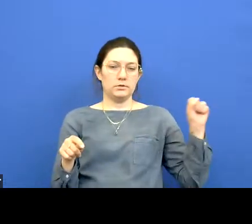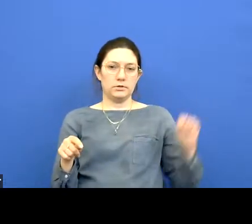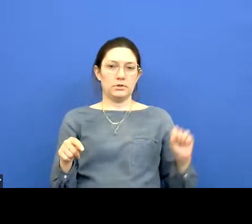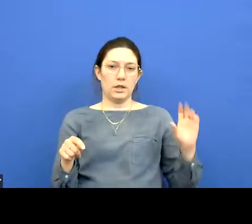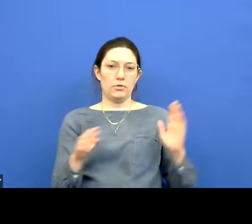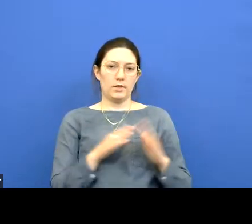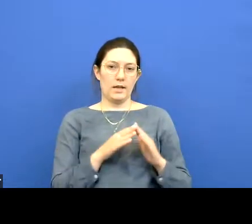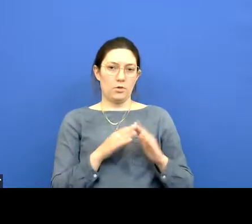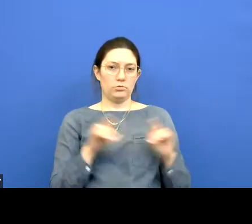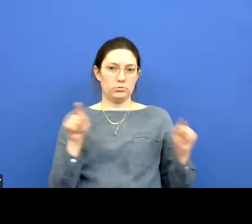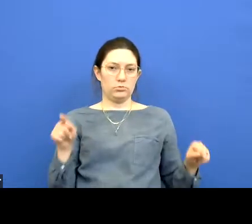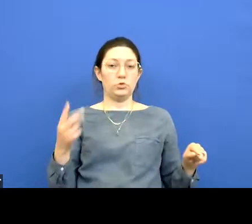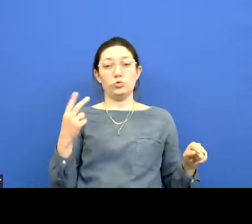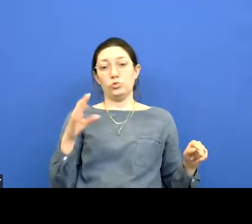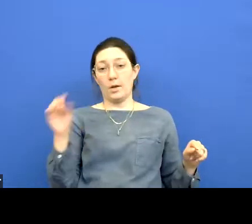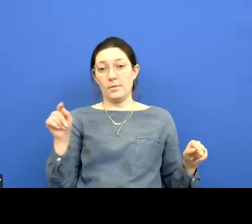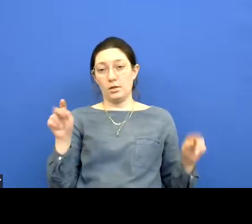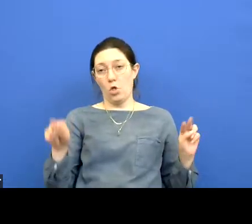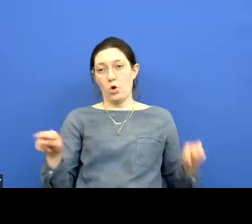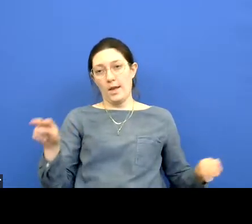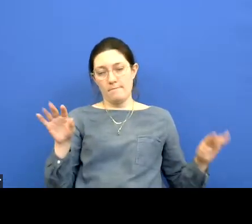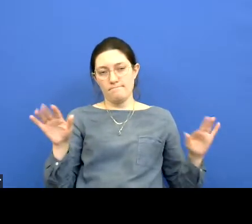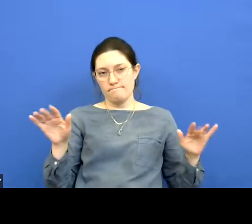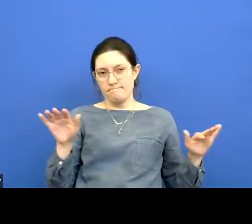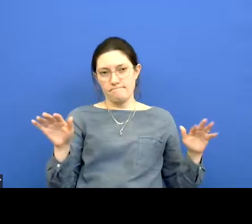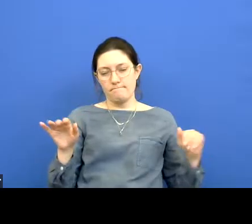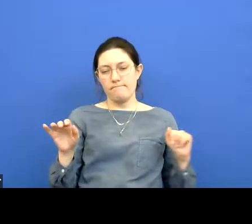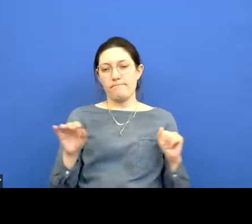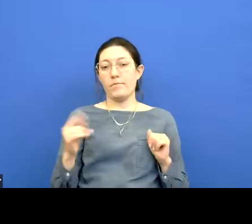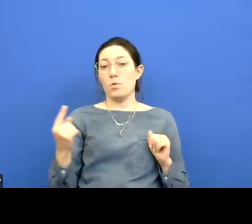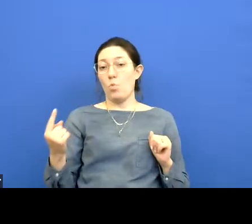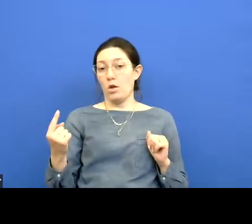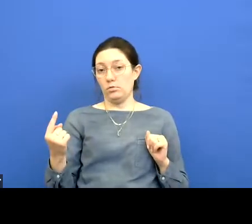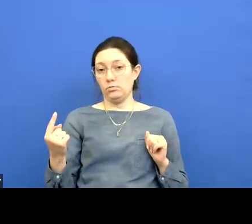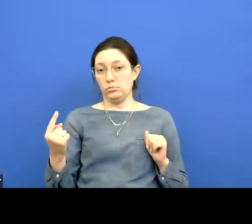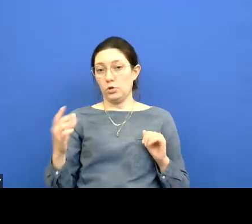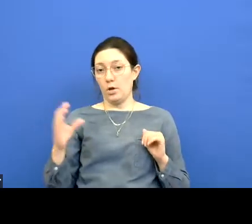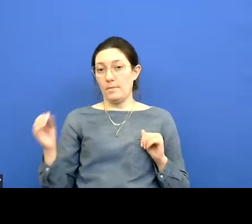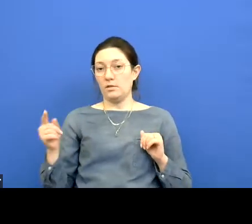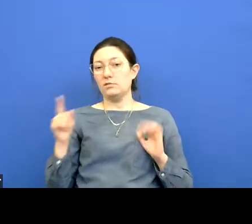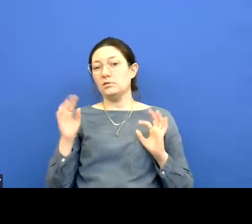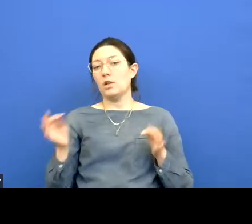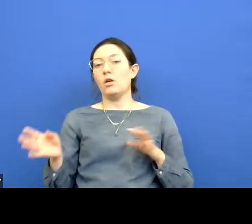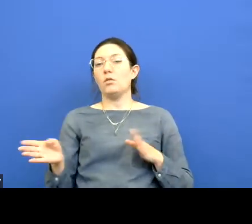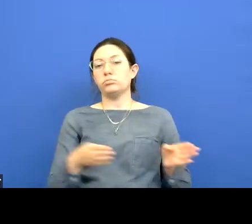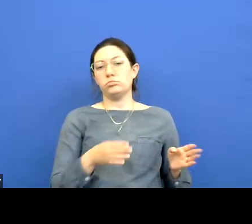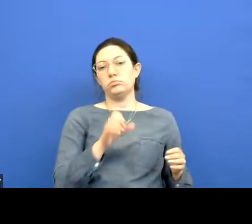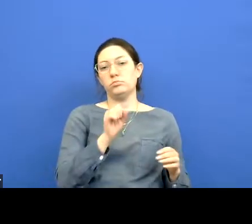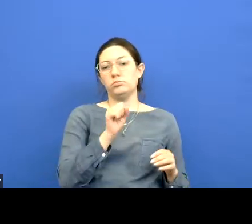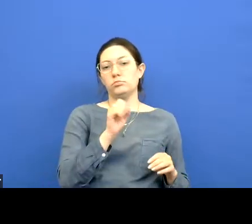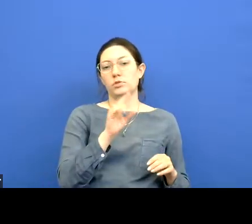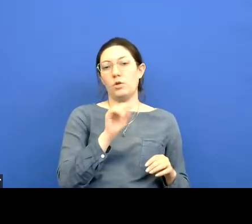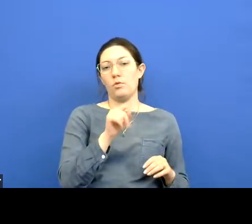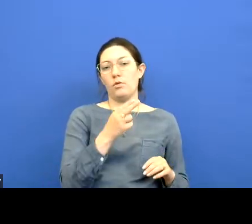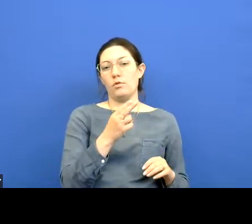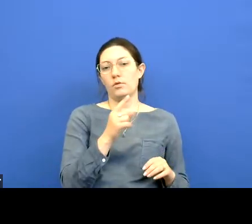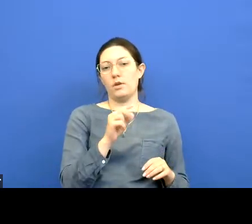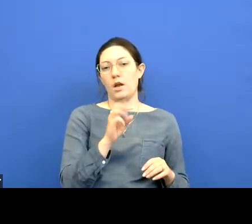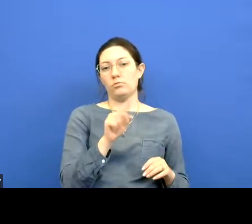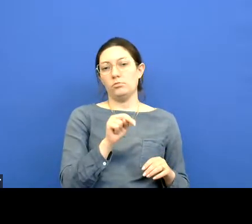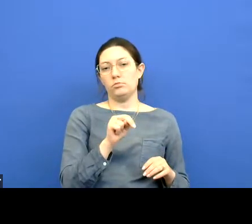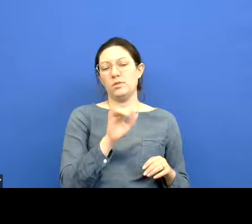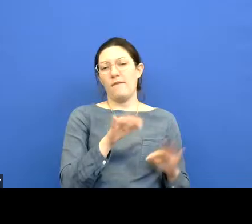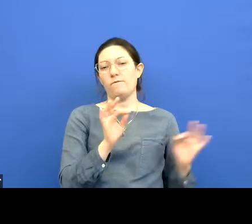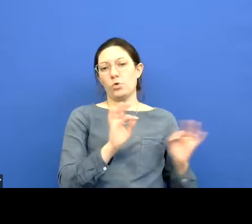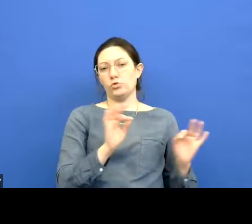Southtown. There were two companies looking at both. One of them did decide to go to Southtown, the furniture store.